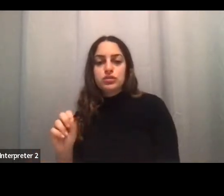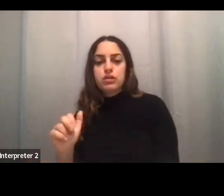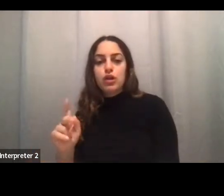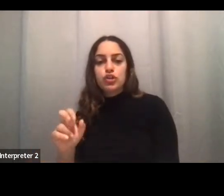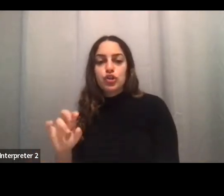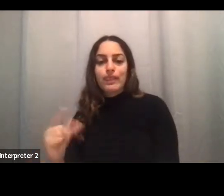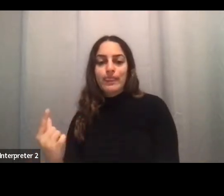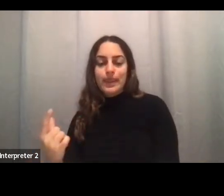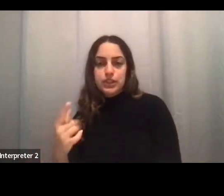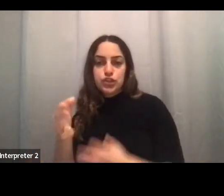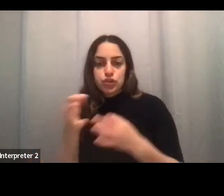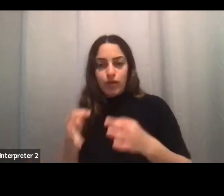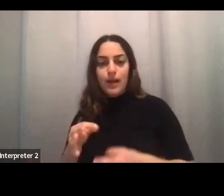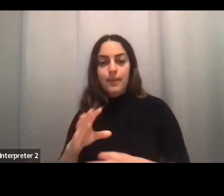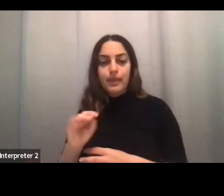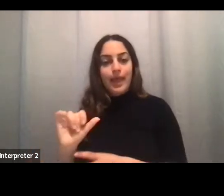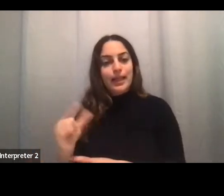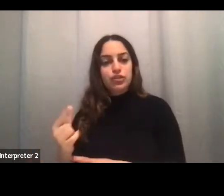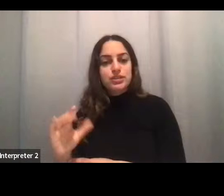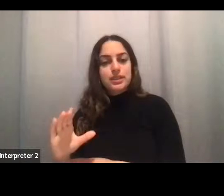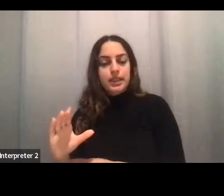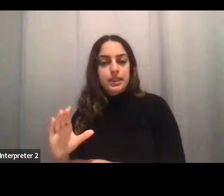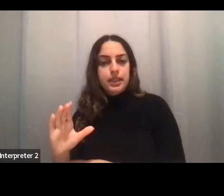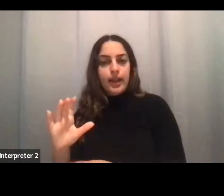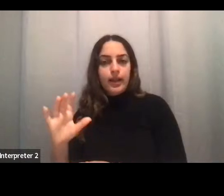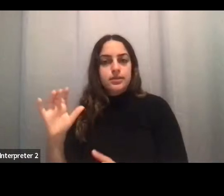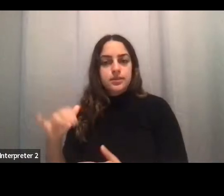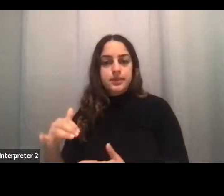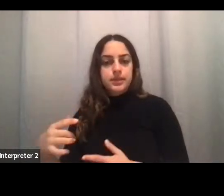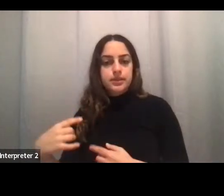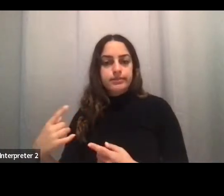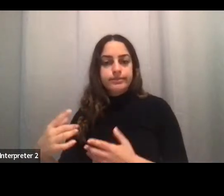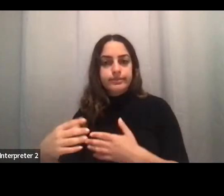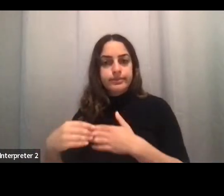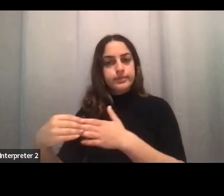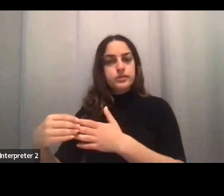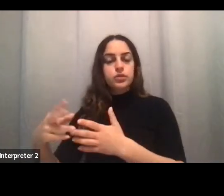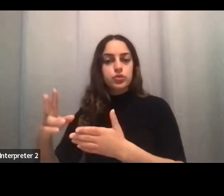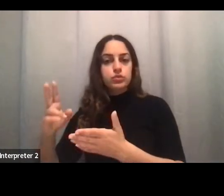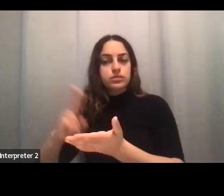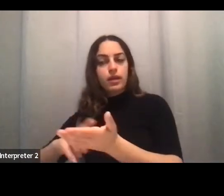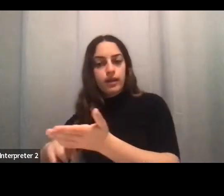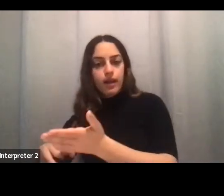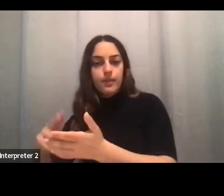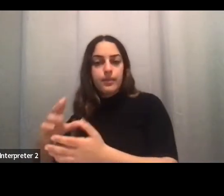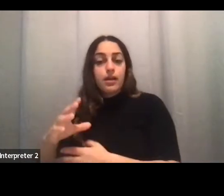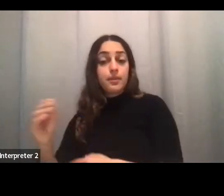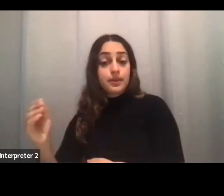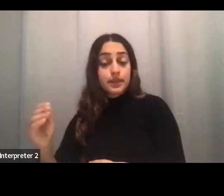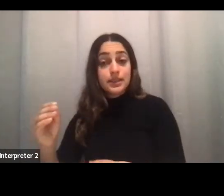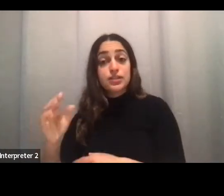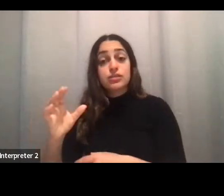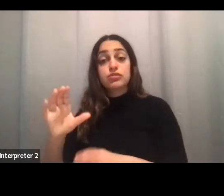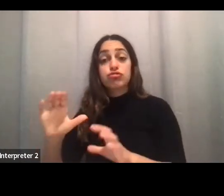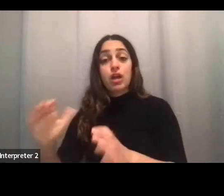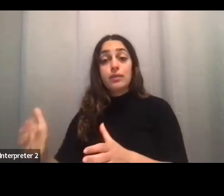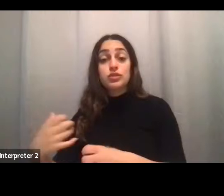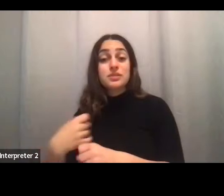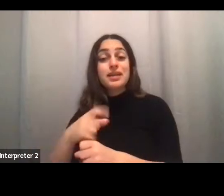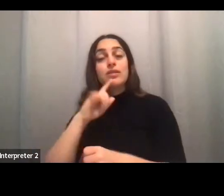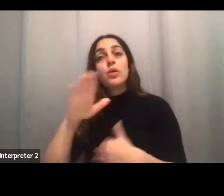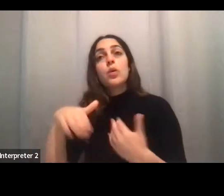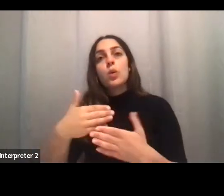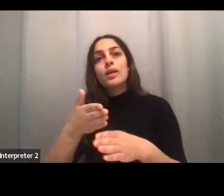agc has been leading uh in signing up companies and chapters making the whole industry more